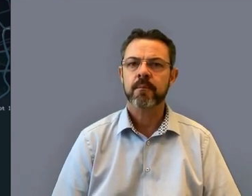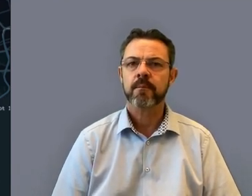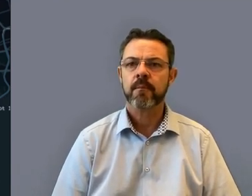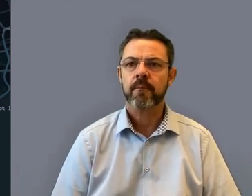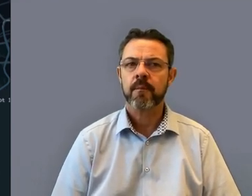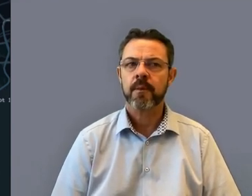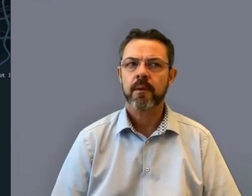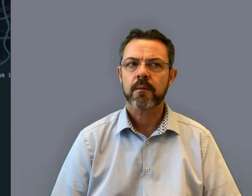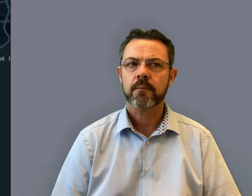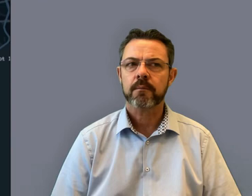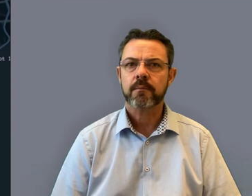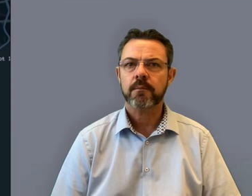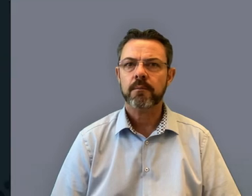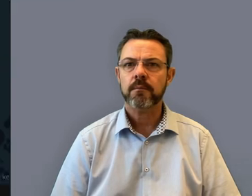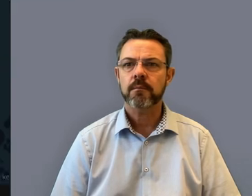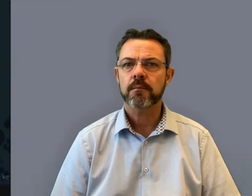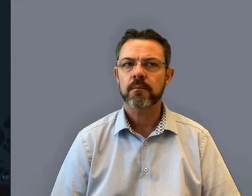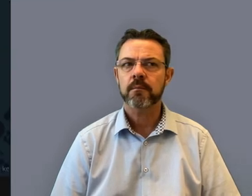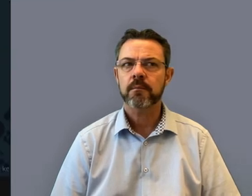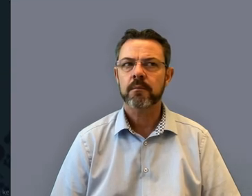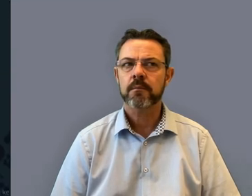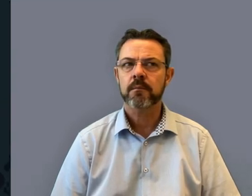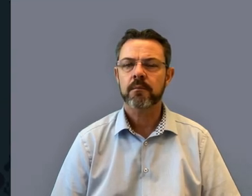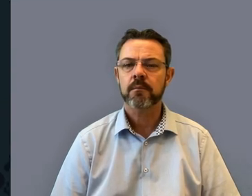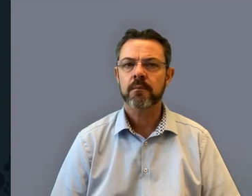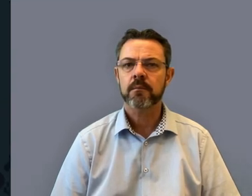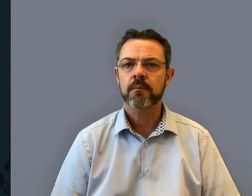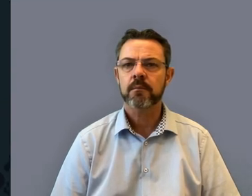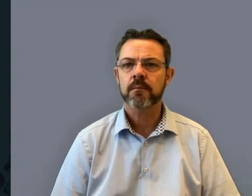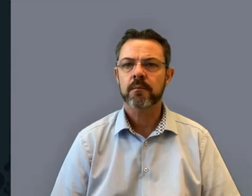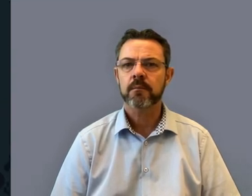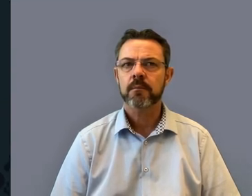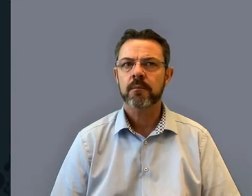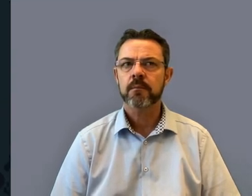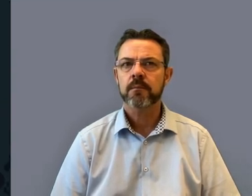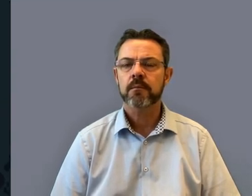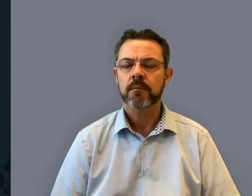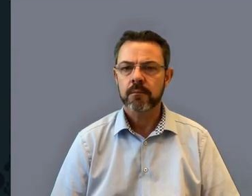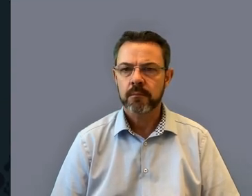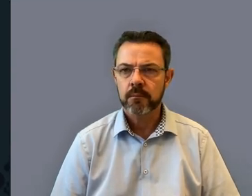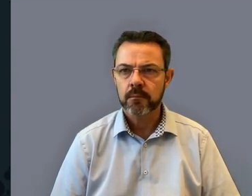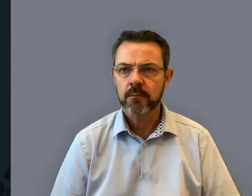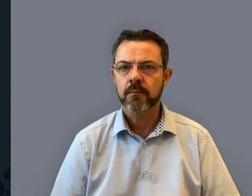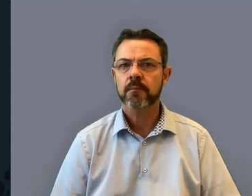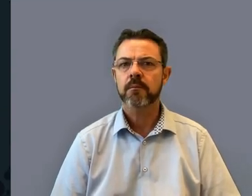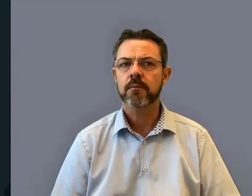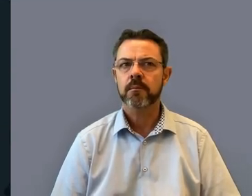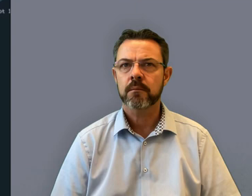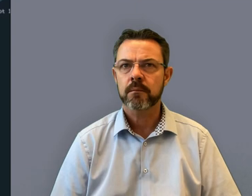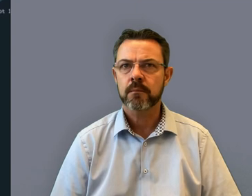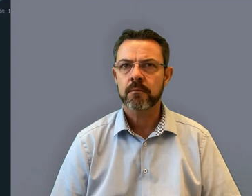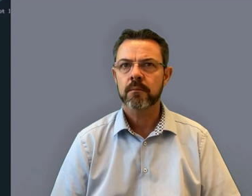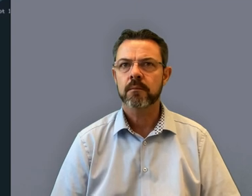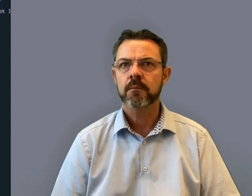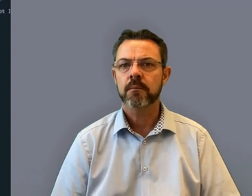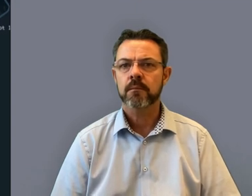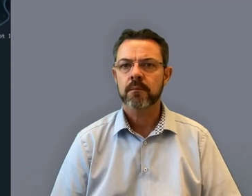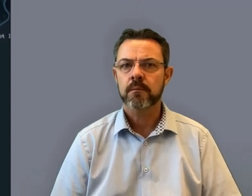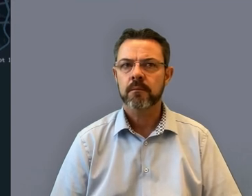it's challenging in that sense to only look at one thing in isolation. And you very quickly find out